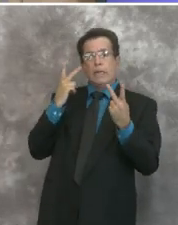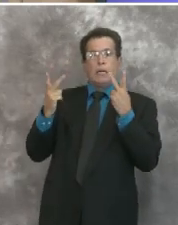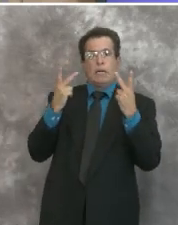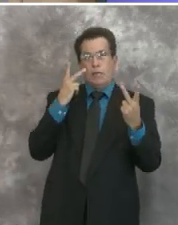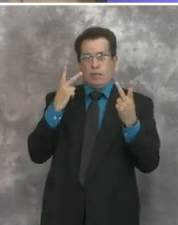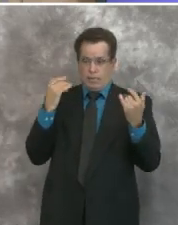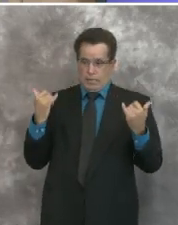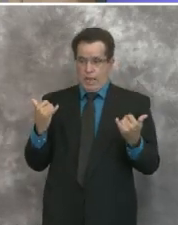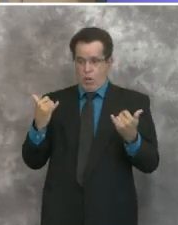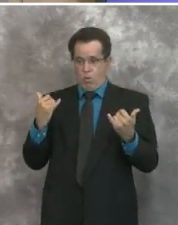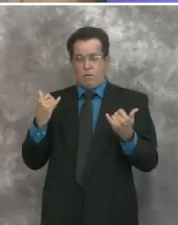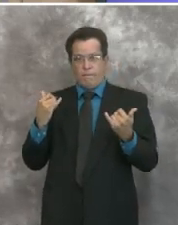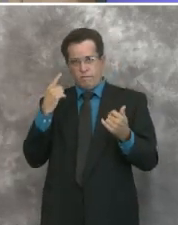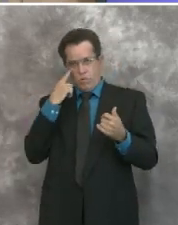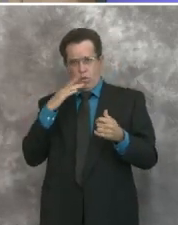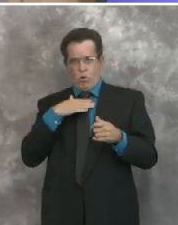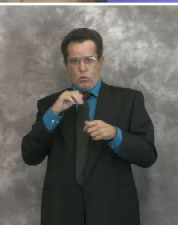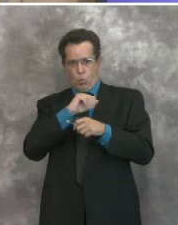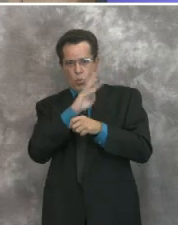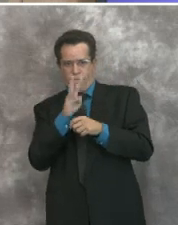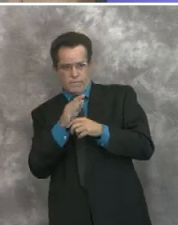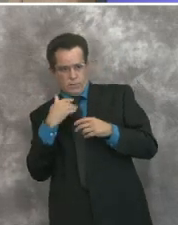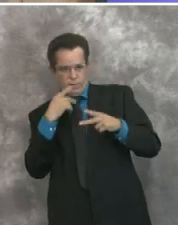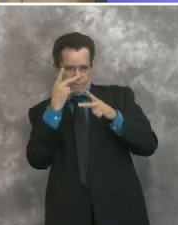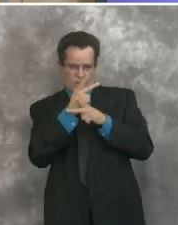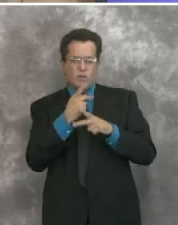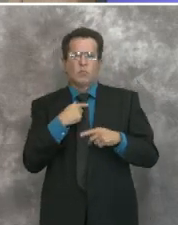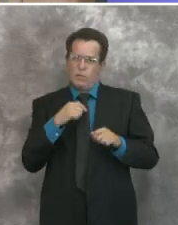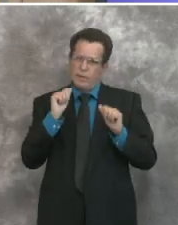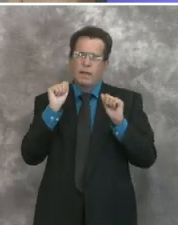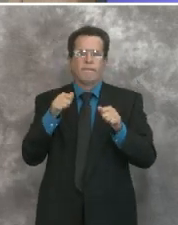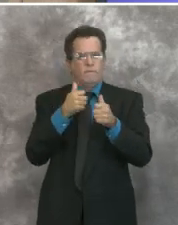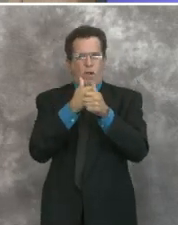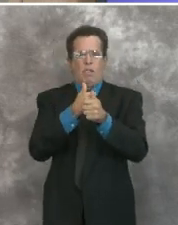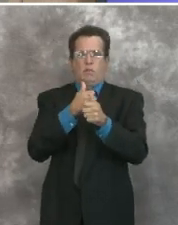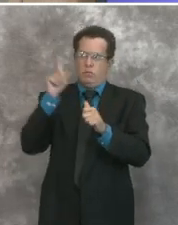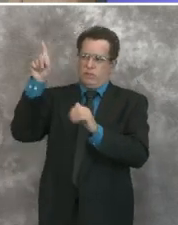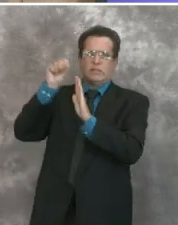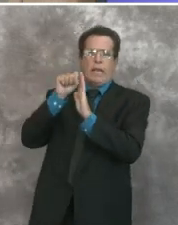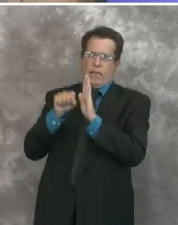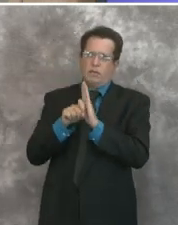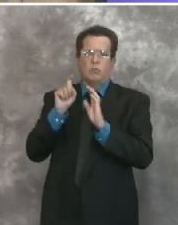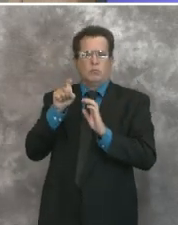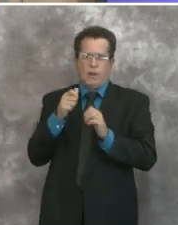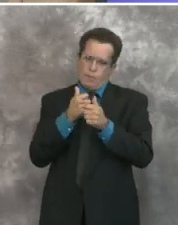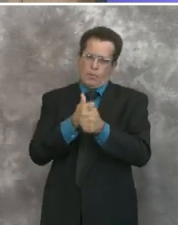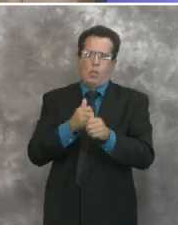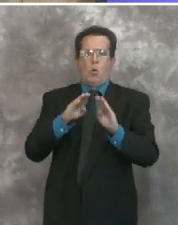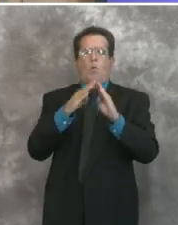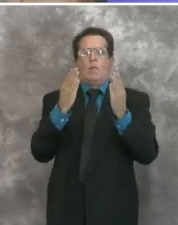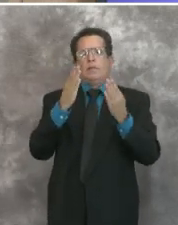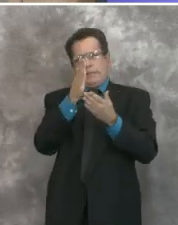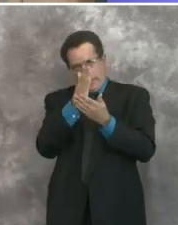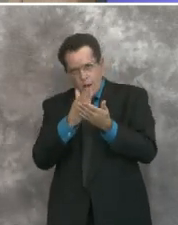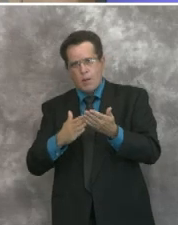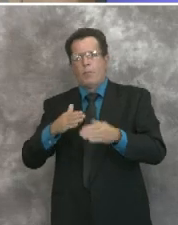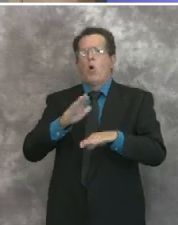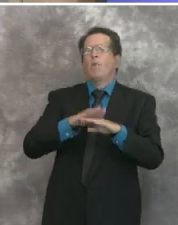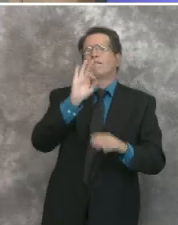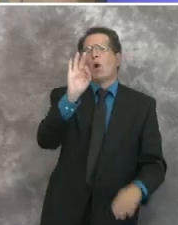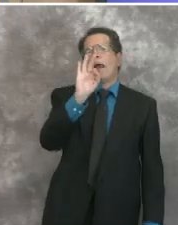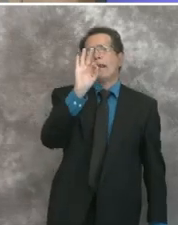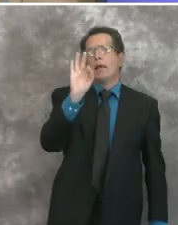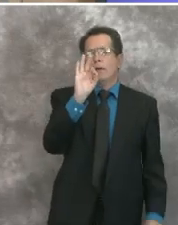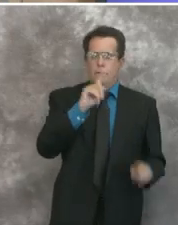in tackling coronavirus, that we would be able to move consistent with the state on Friday. But I think it's important to note that the governor's